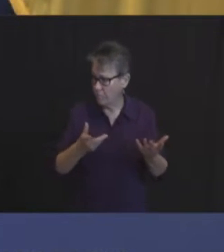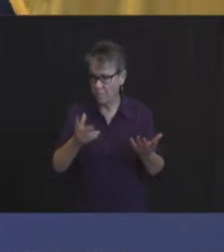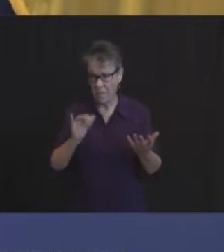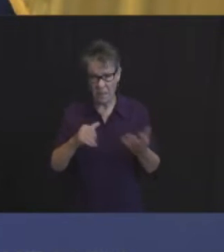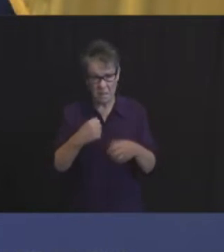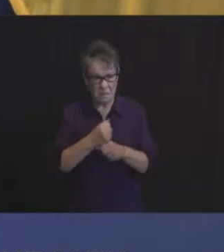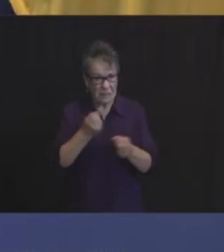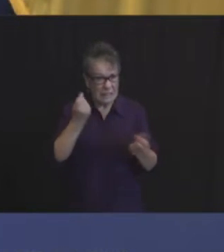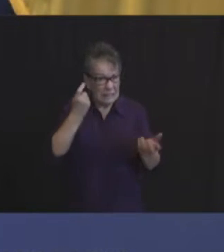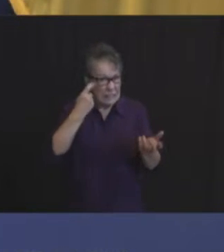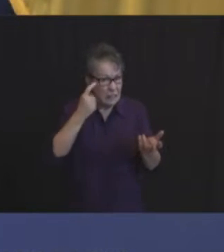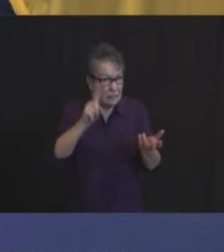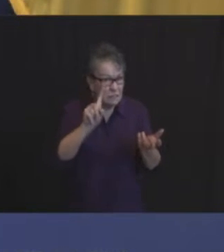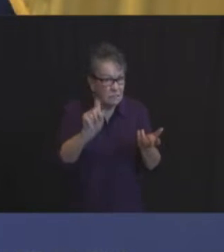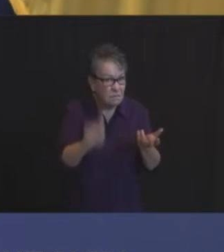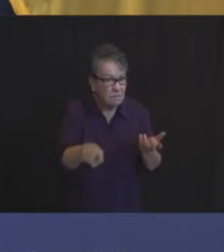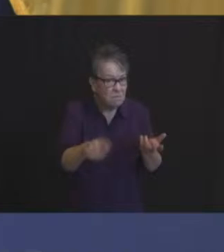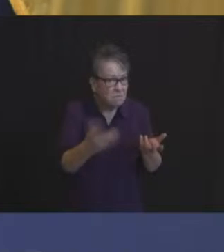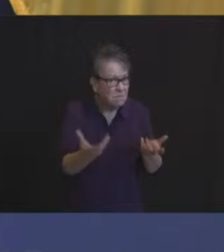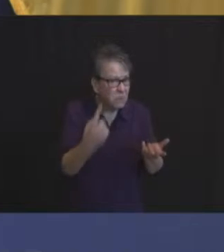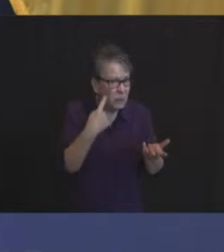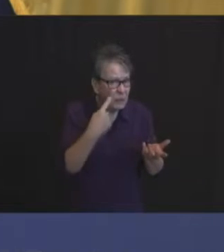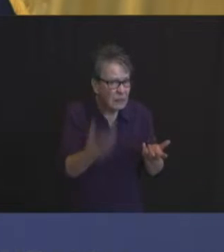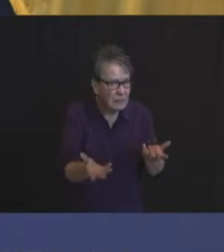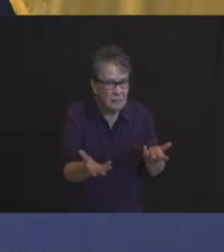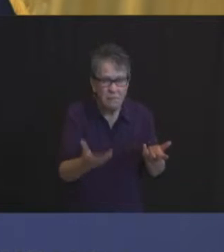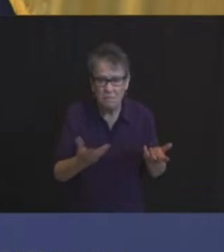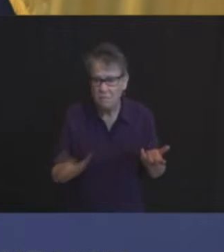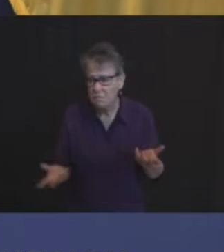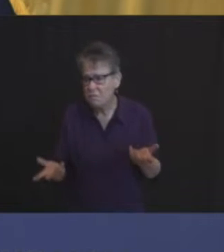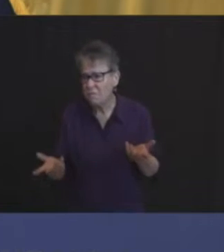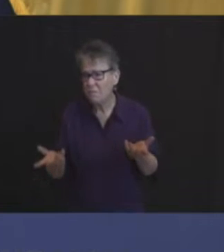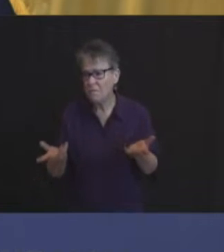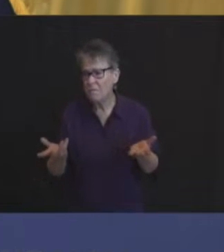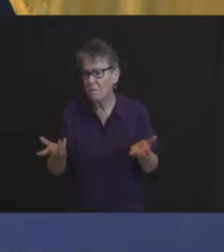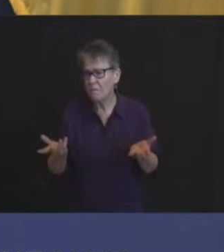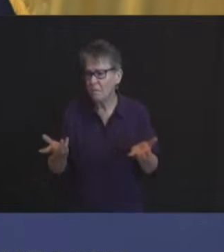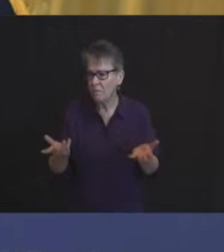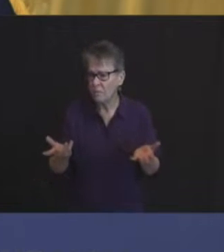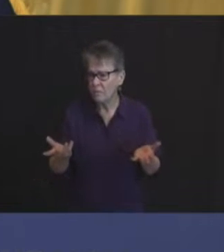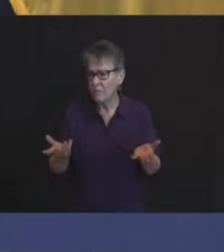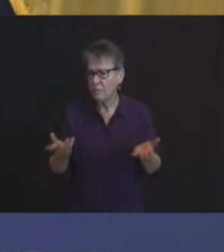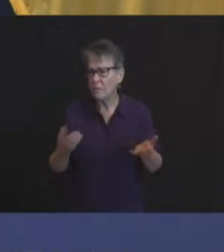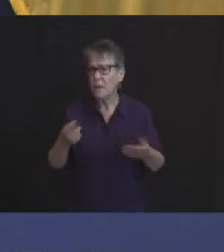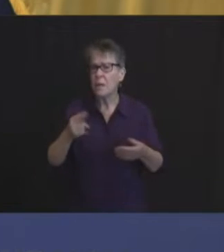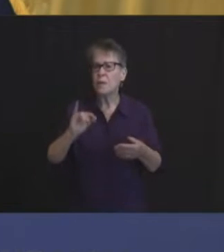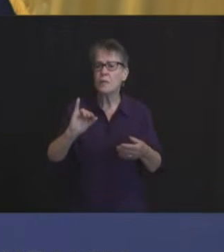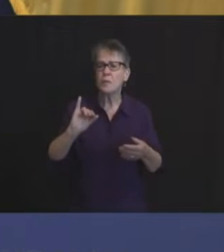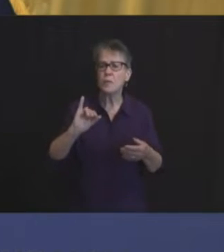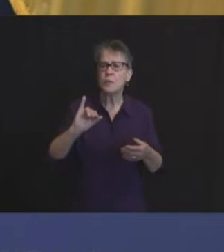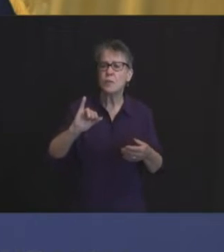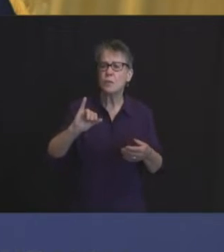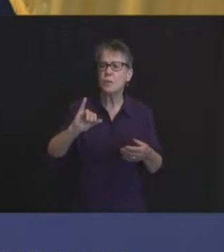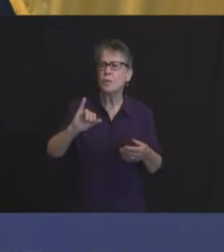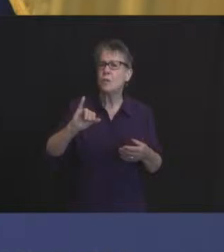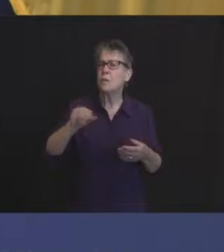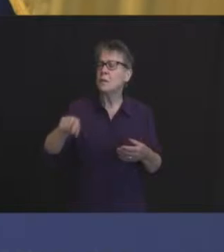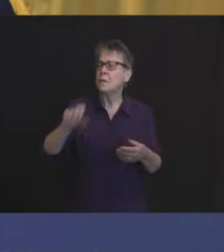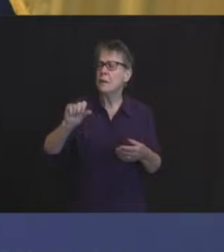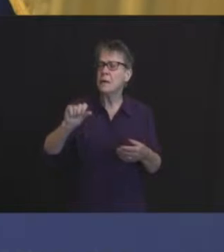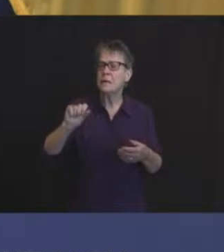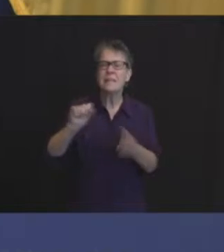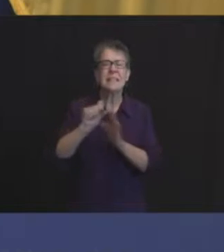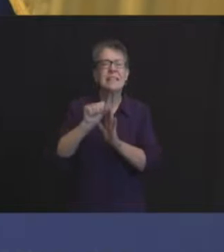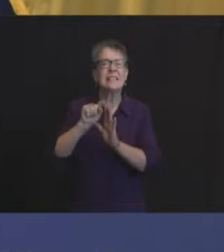Yeah, I think there's a lot of variables at play, and you'll see additional announcements that will restrict, I think, a lot of potential violence